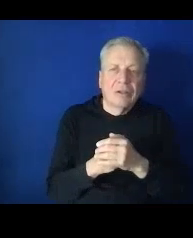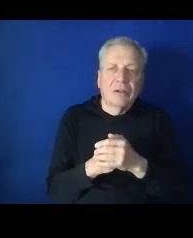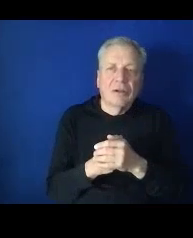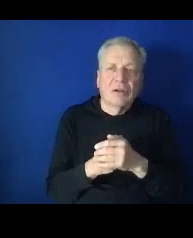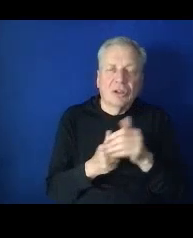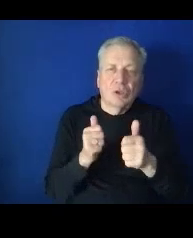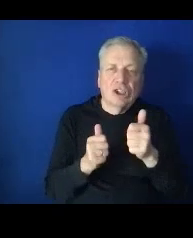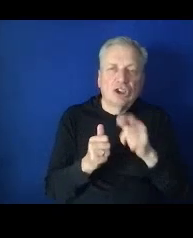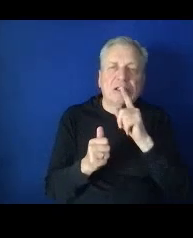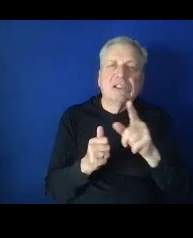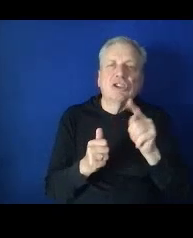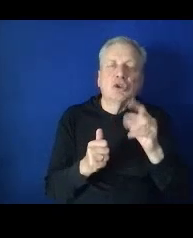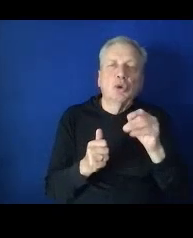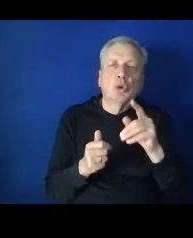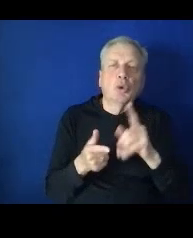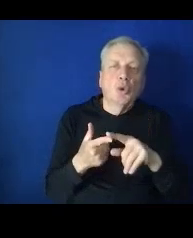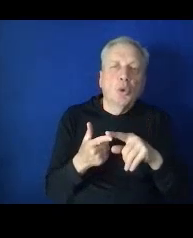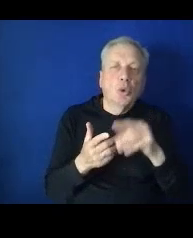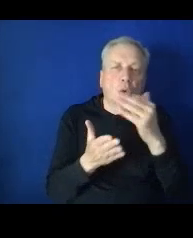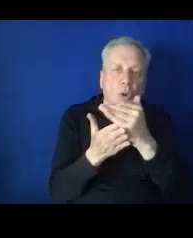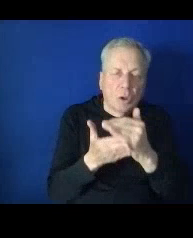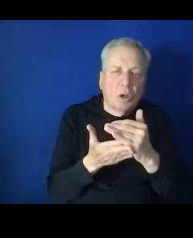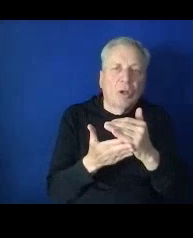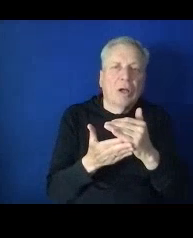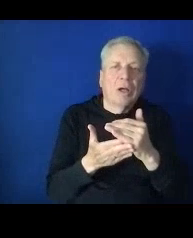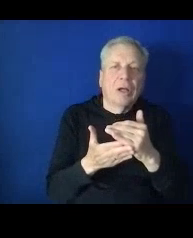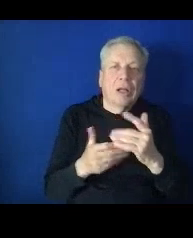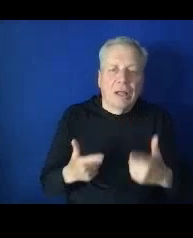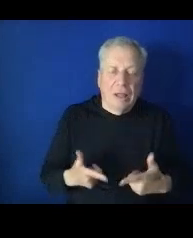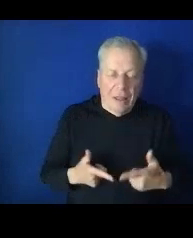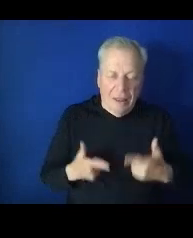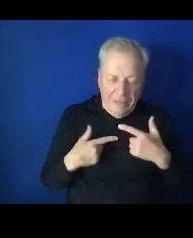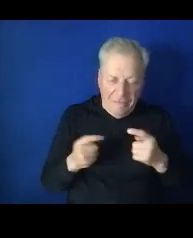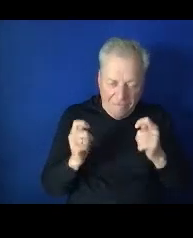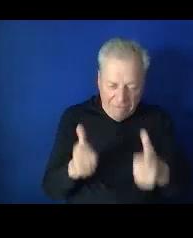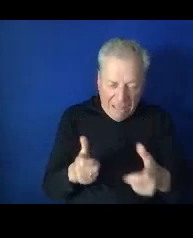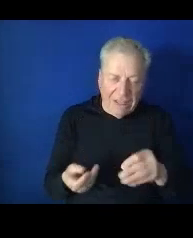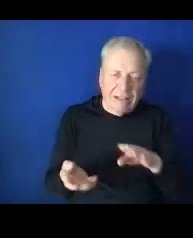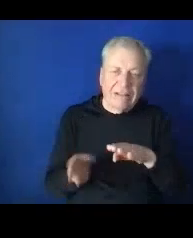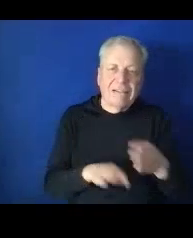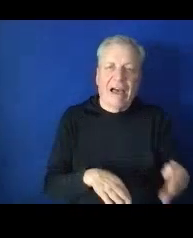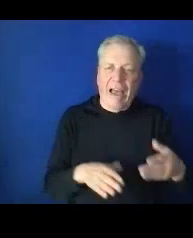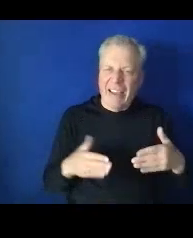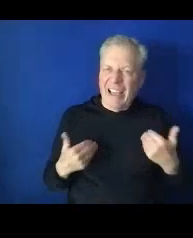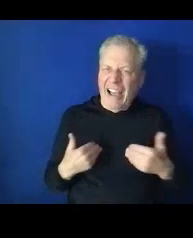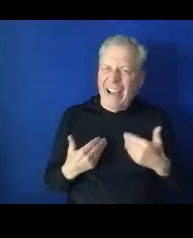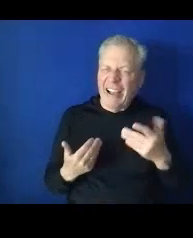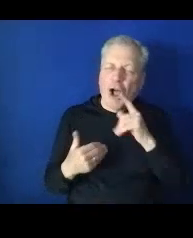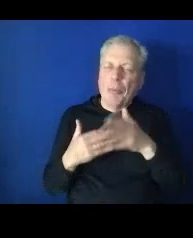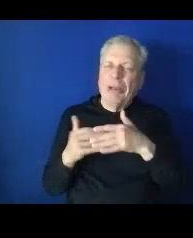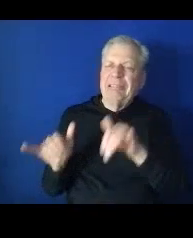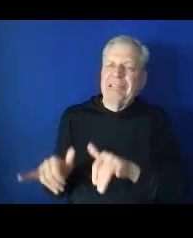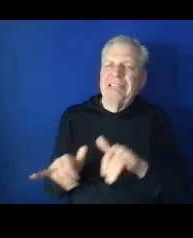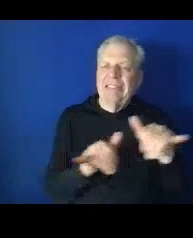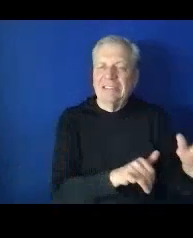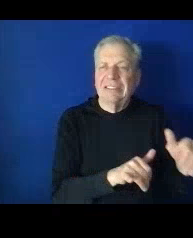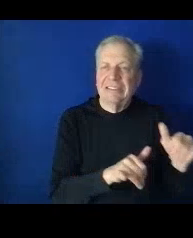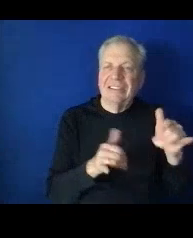which is to live fast and die young. And essentially, let me